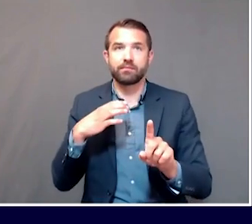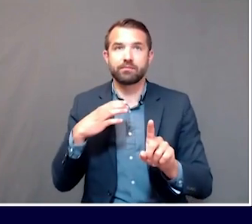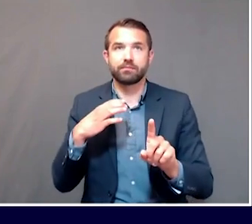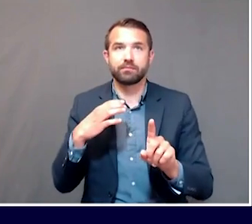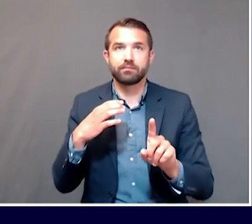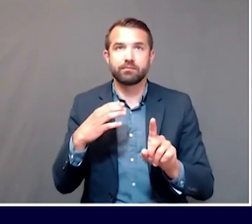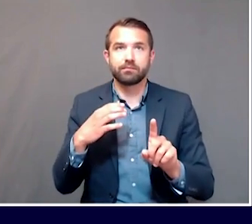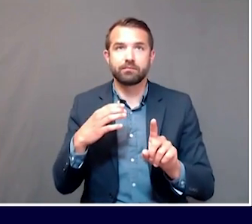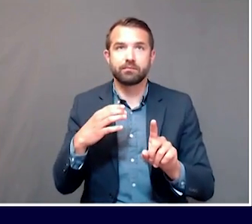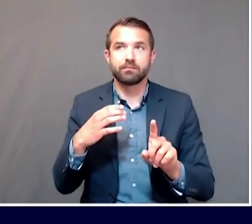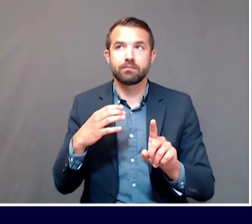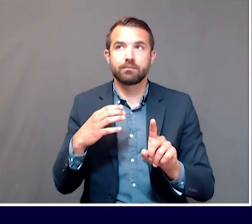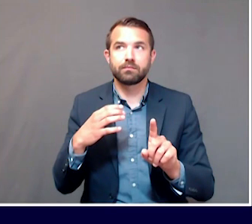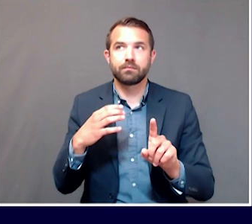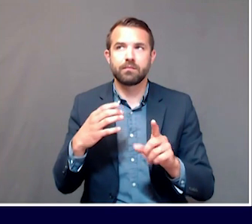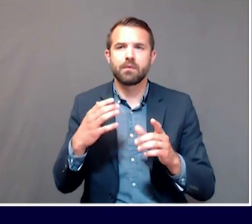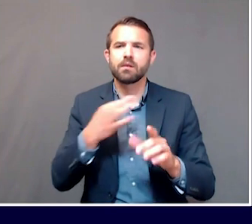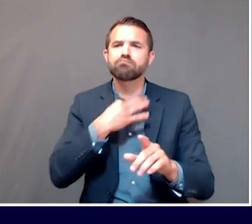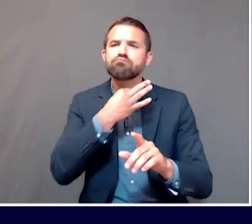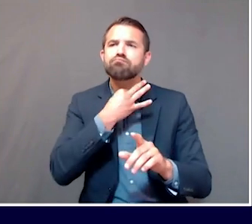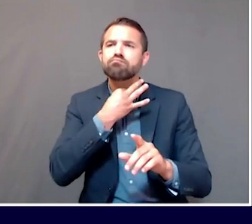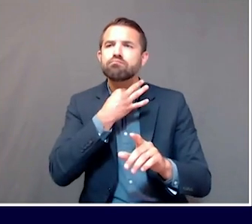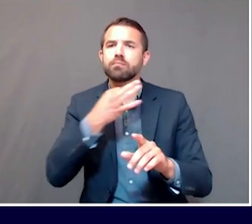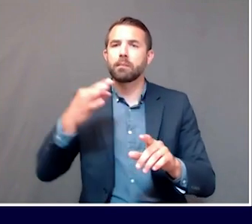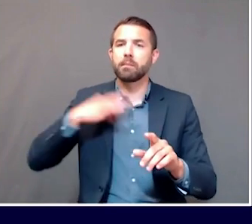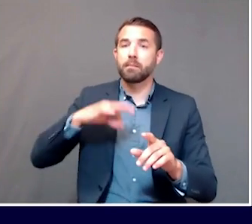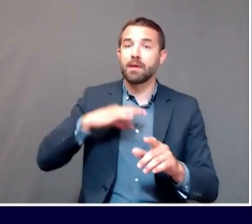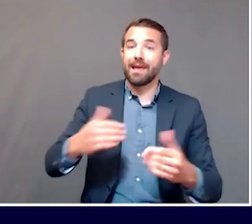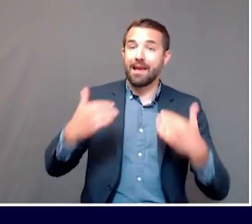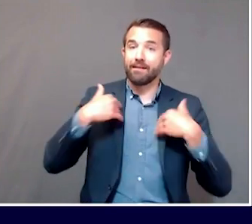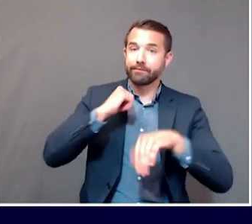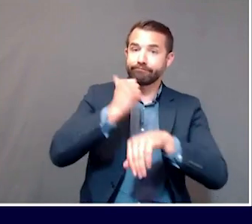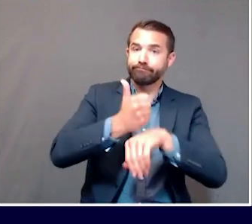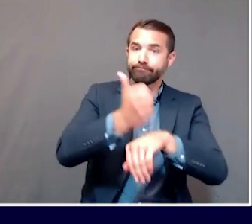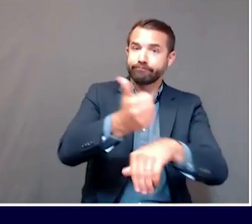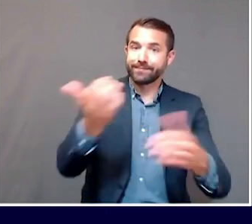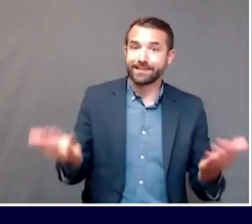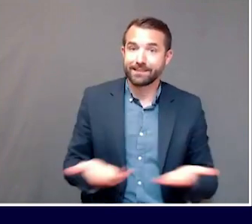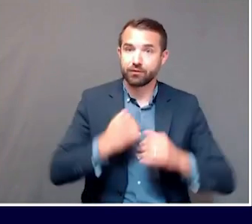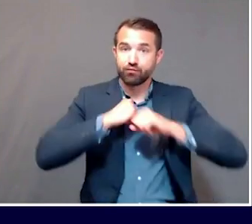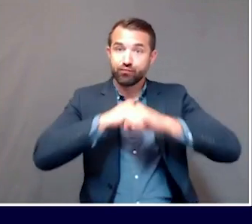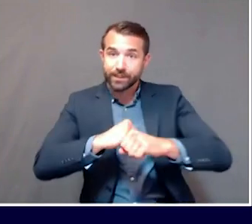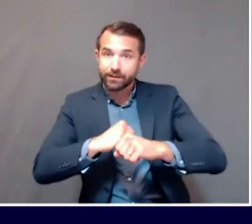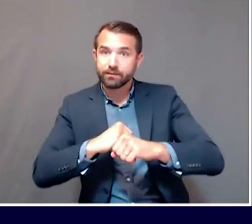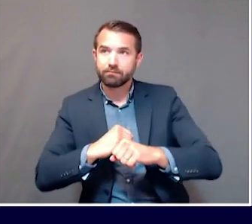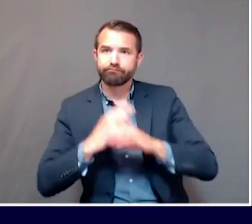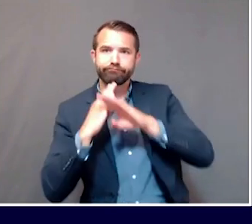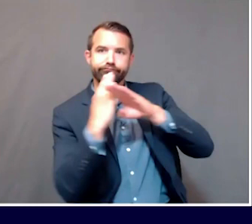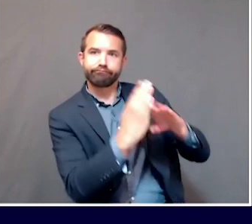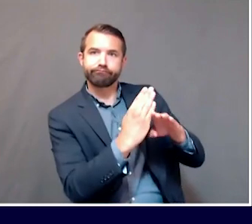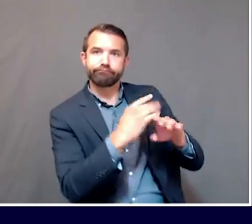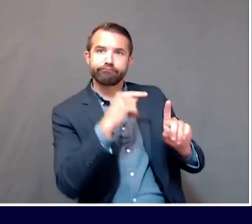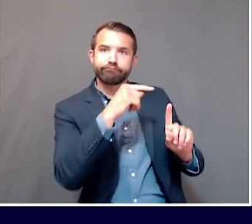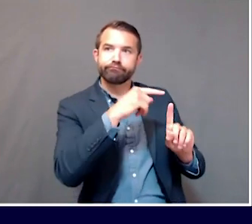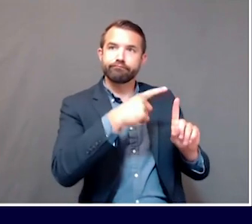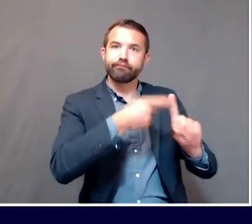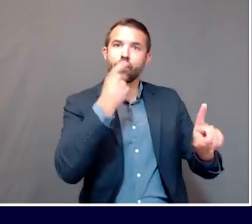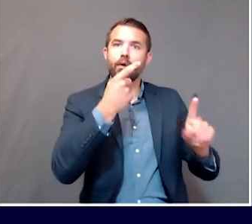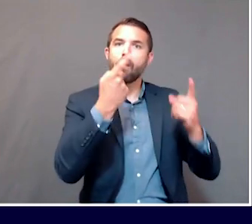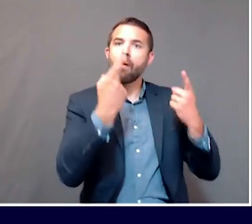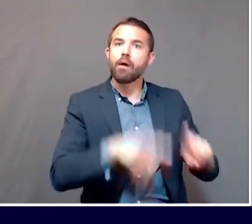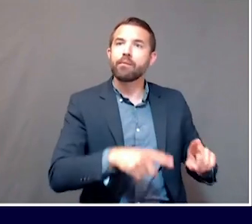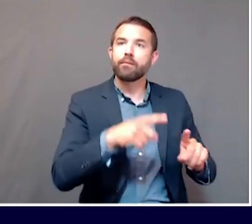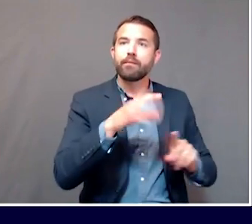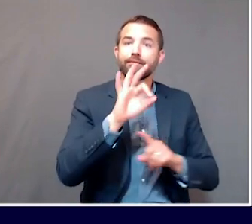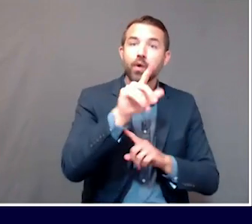what does Maine have in place that those states don't that's going to prevent us from going in the same direction? I can start by saying